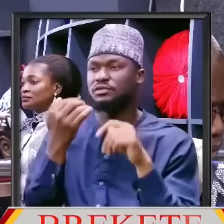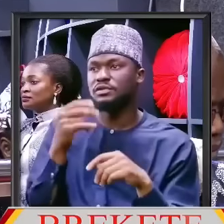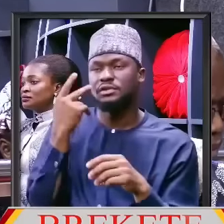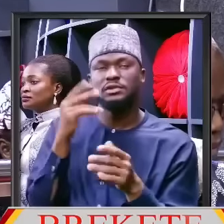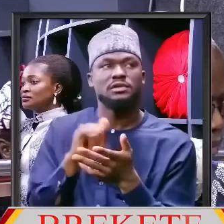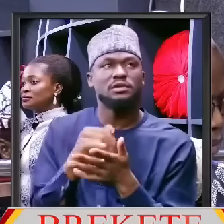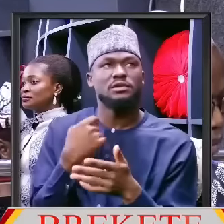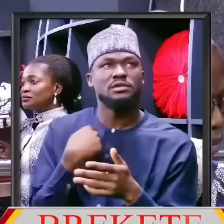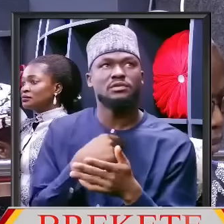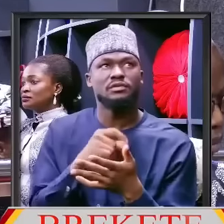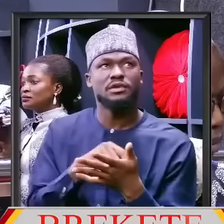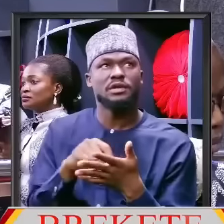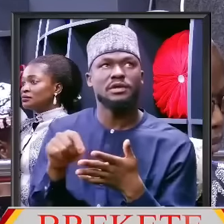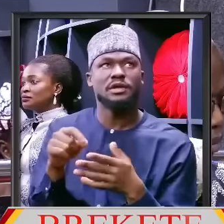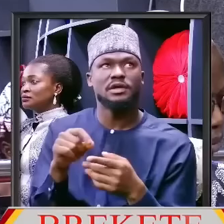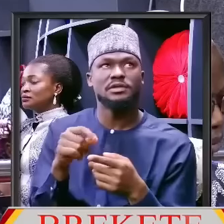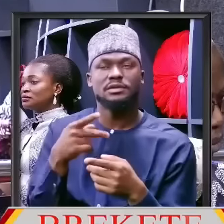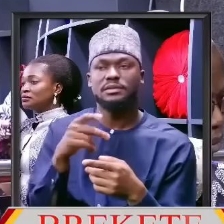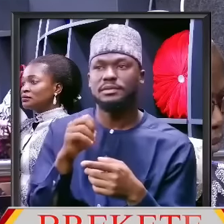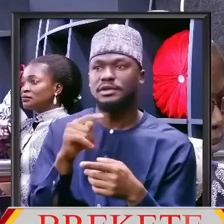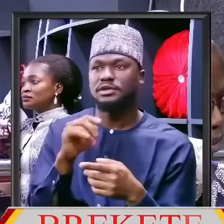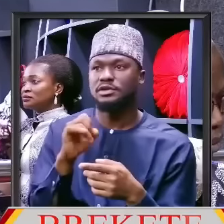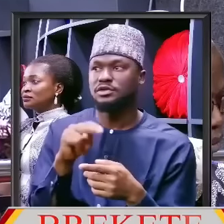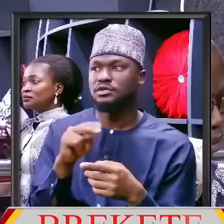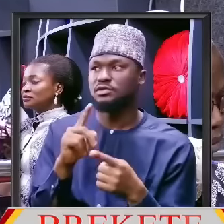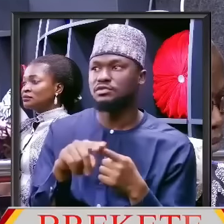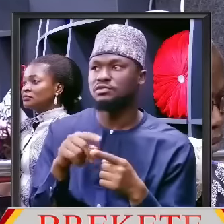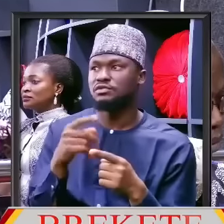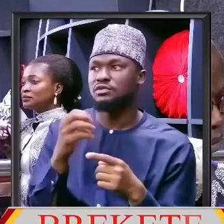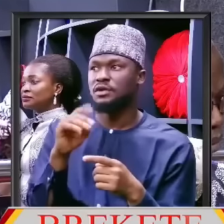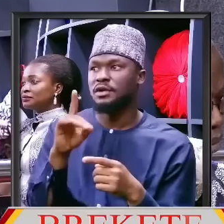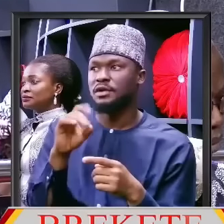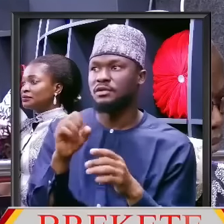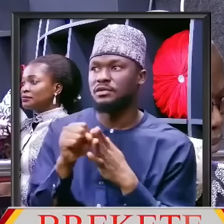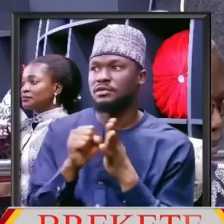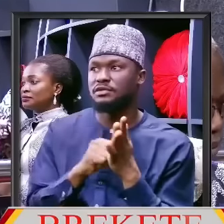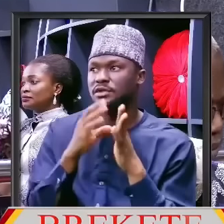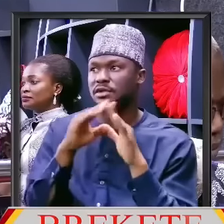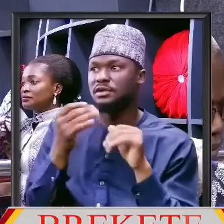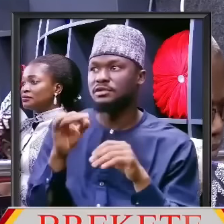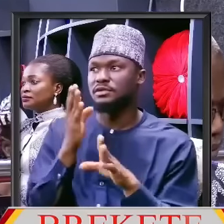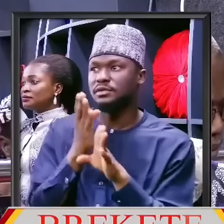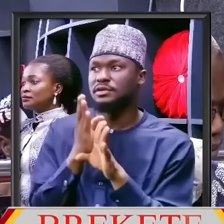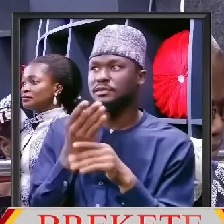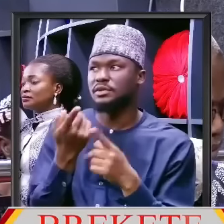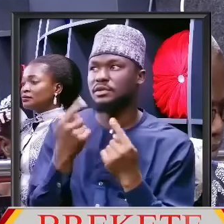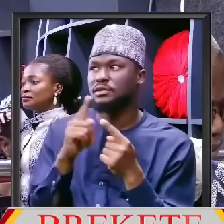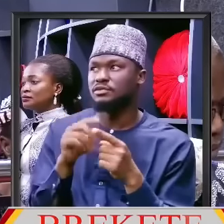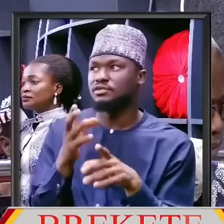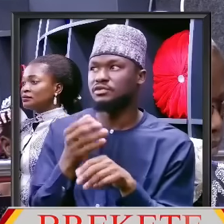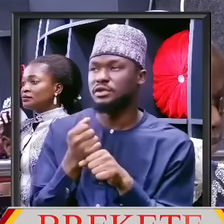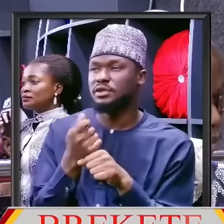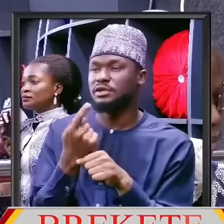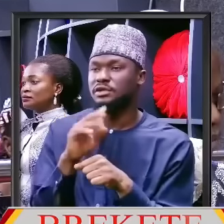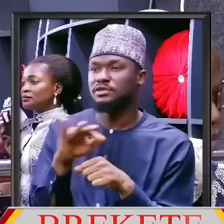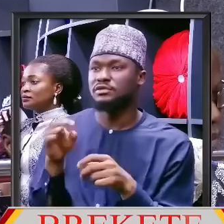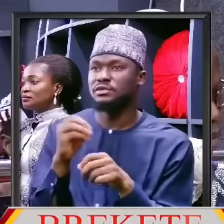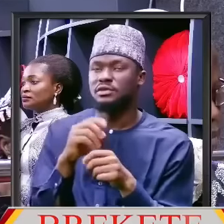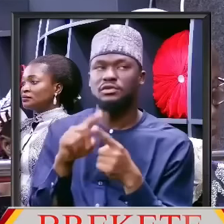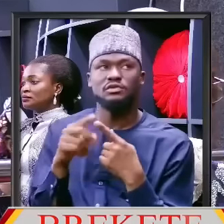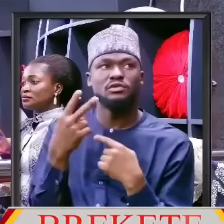we can't write to petition EDHA, Edo State House of Assembly. Now they come pack the children into two sets